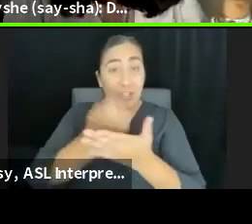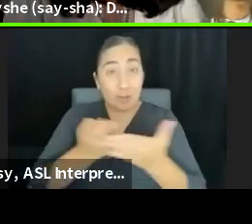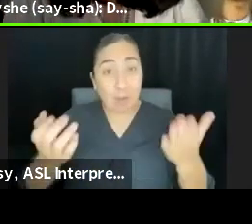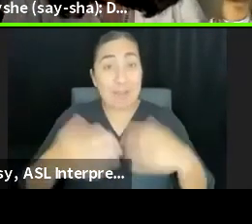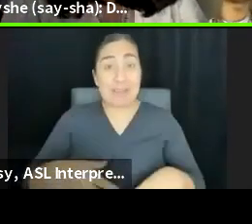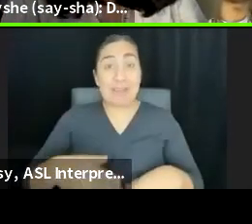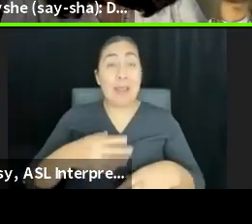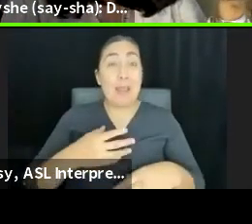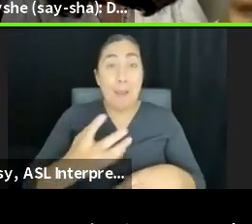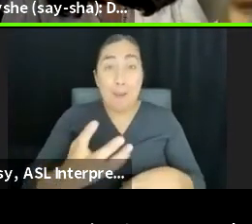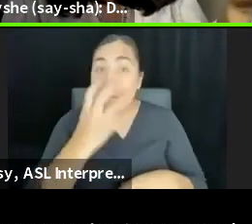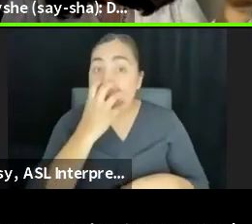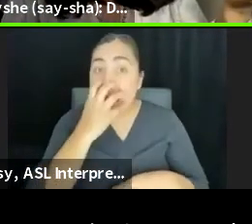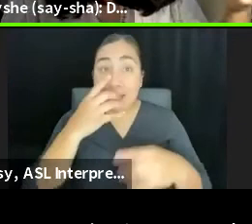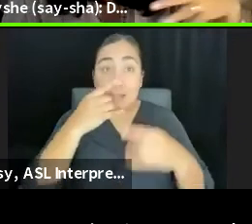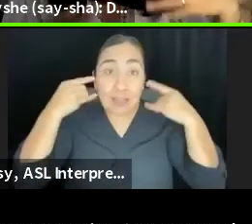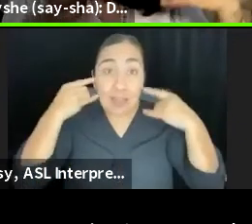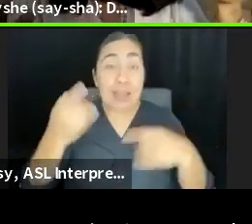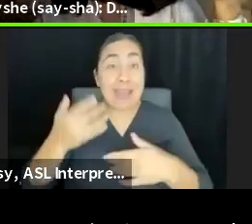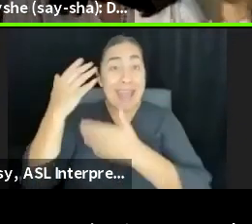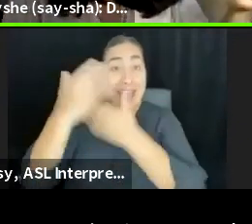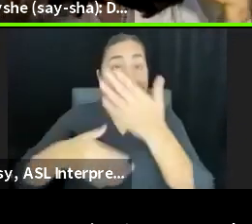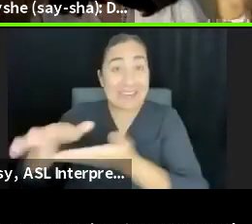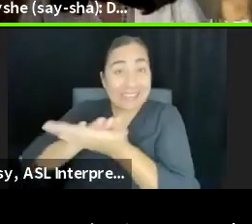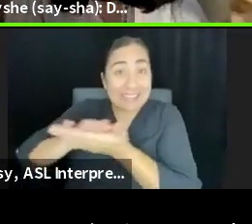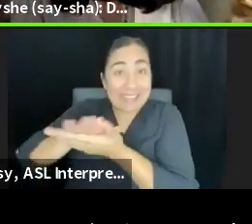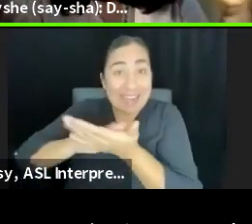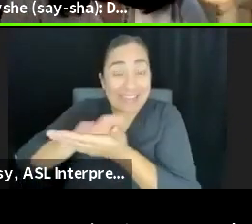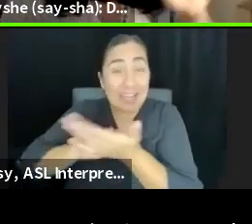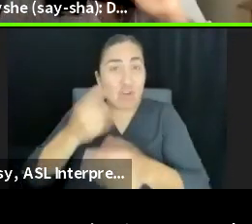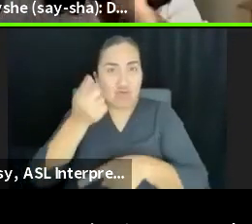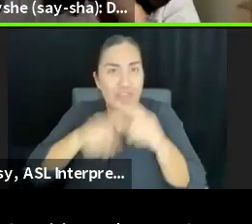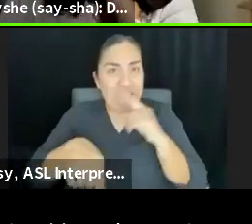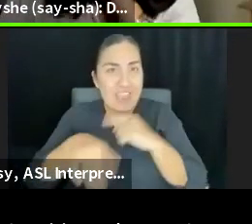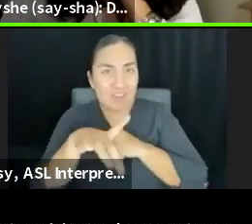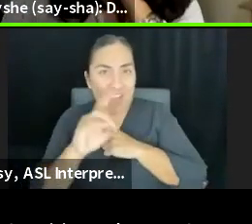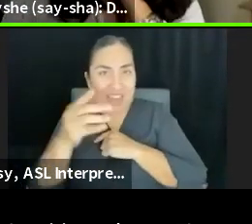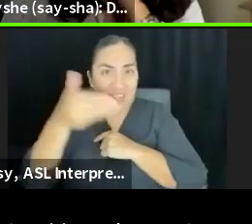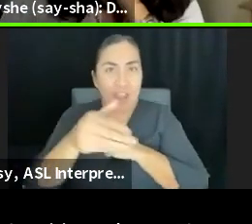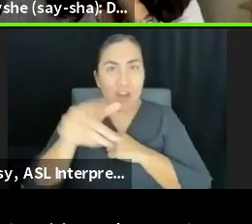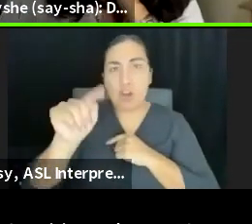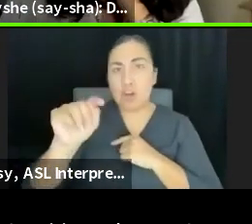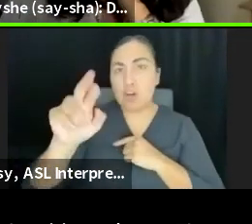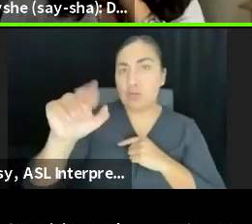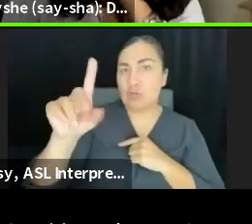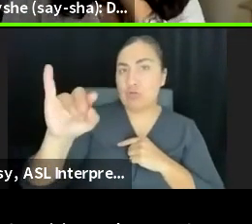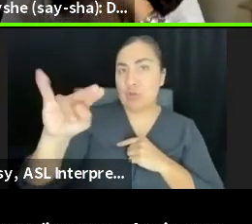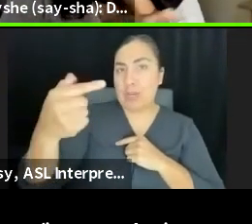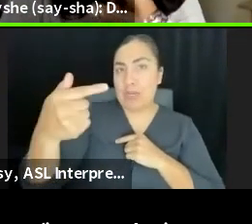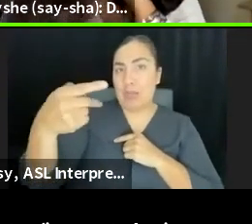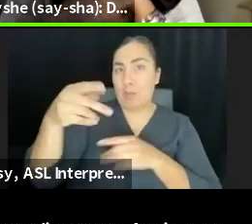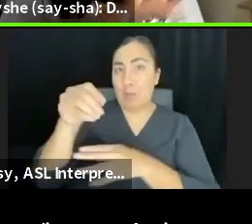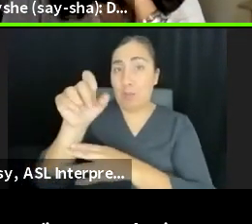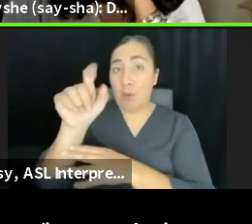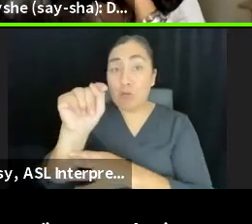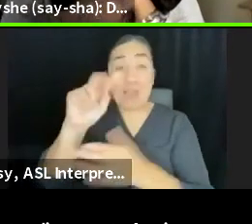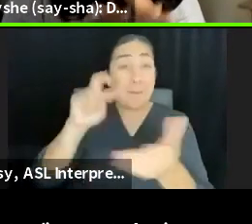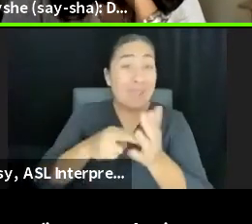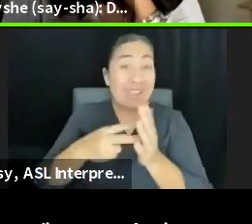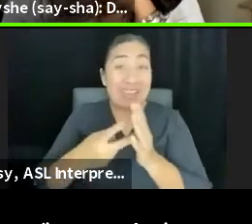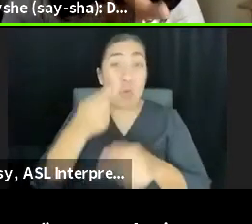that you can't find at the trading post. You have to drive. And so I think that this